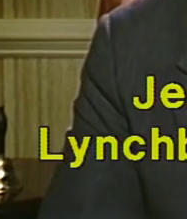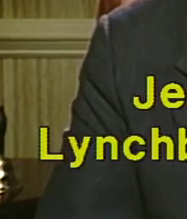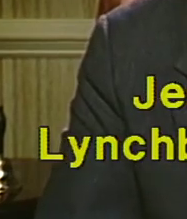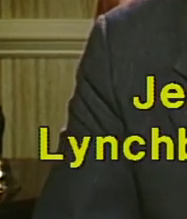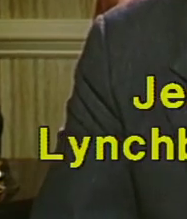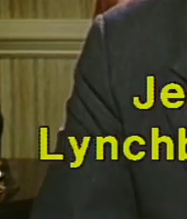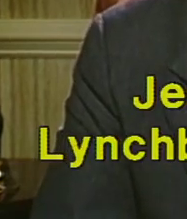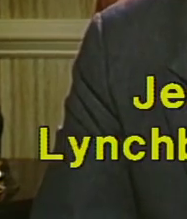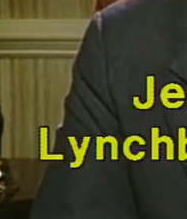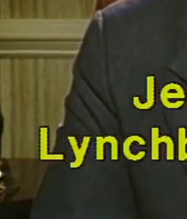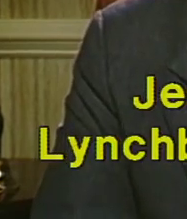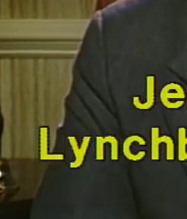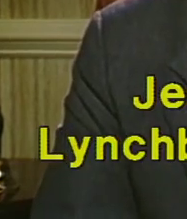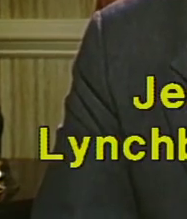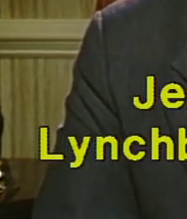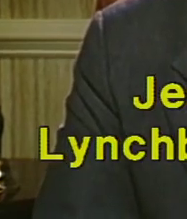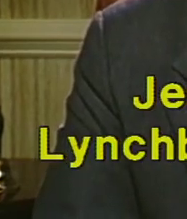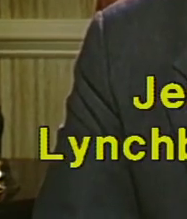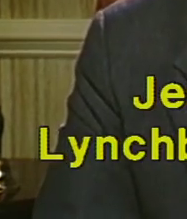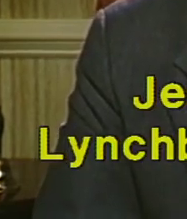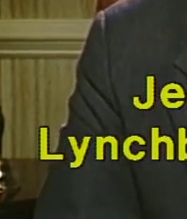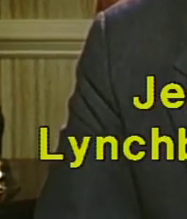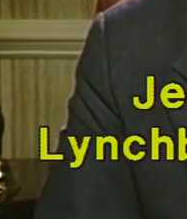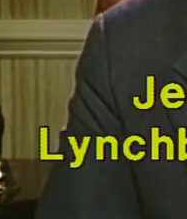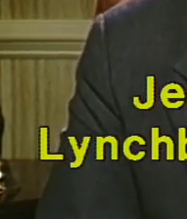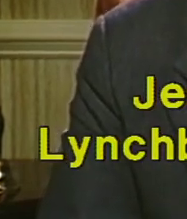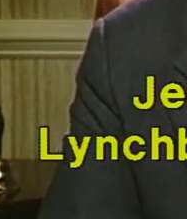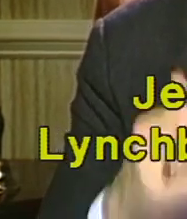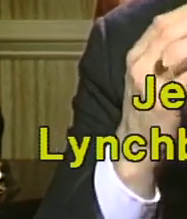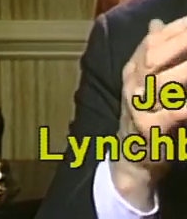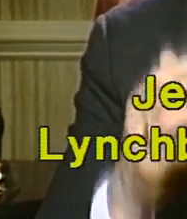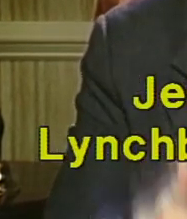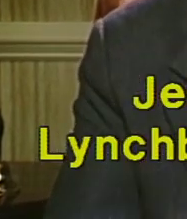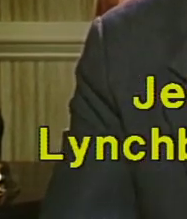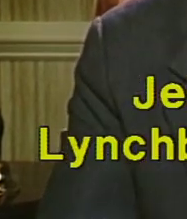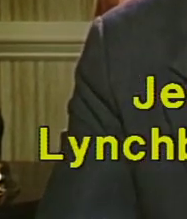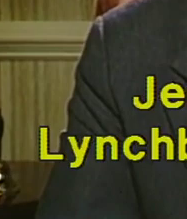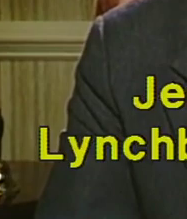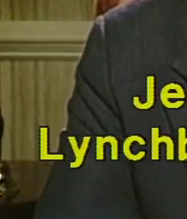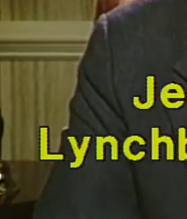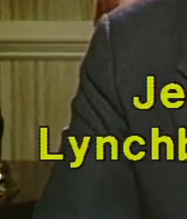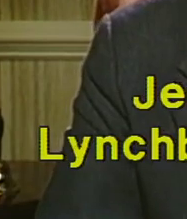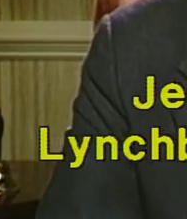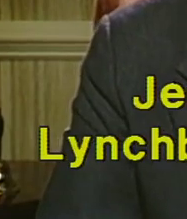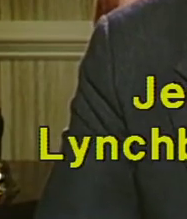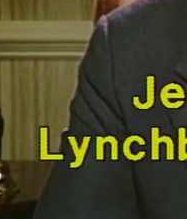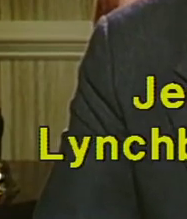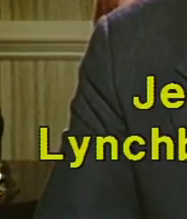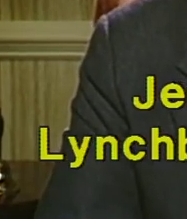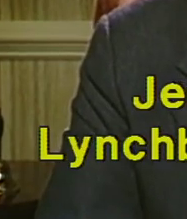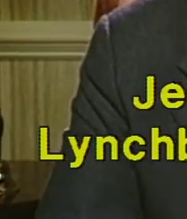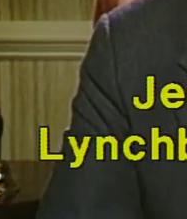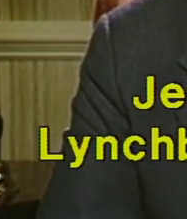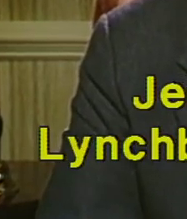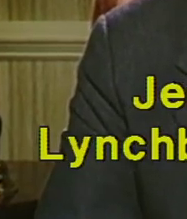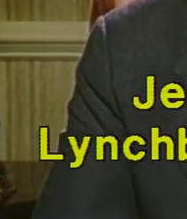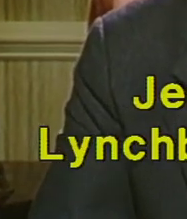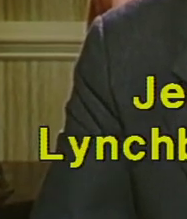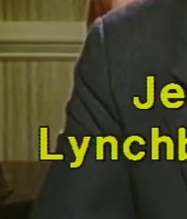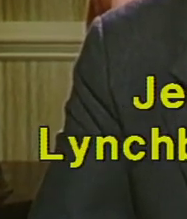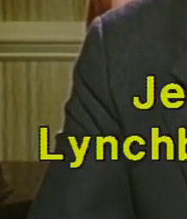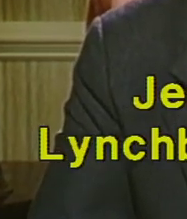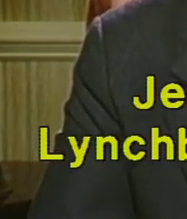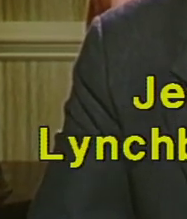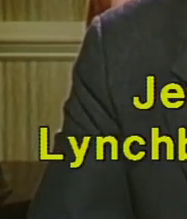Christ. But I could never have delivered that message or have seen those results if it were not for my faith partners. Through these many years, faith